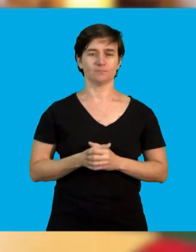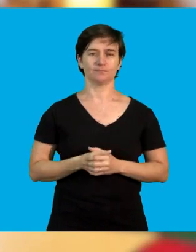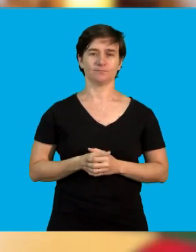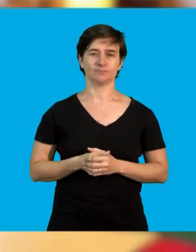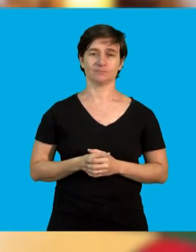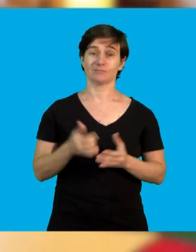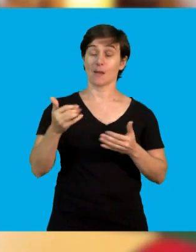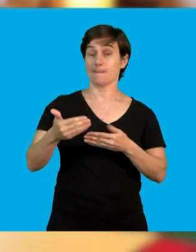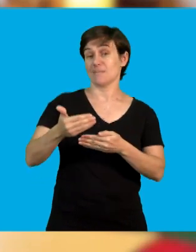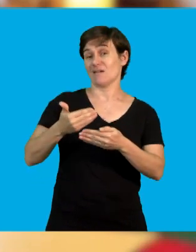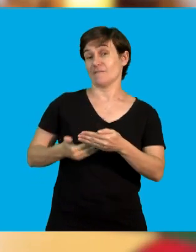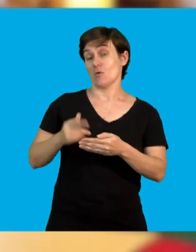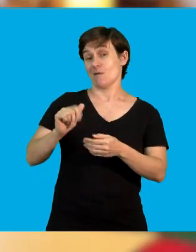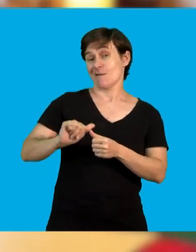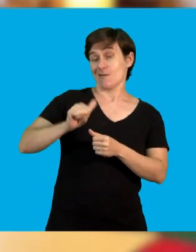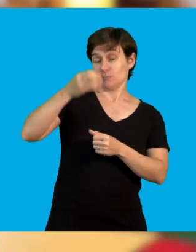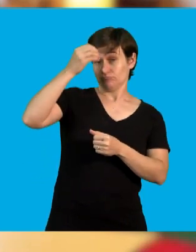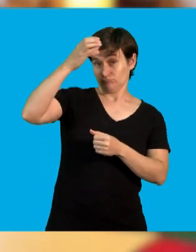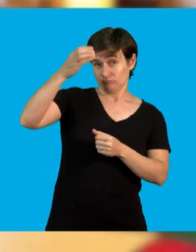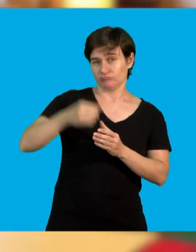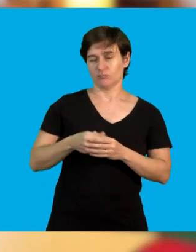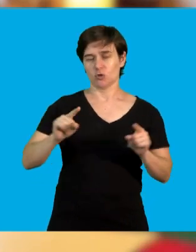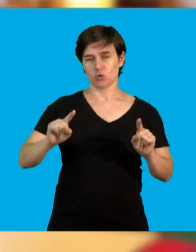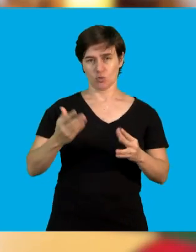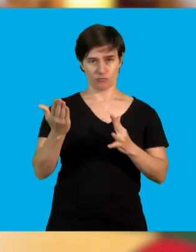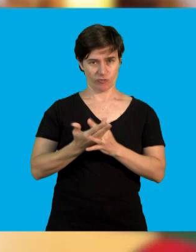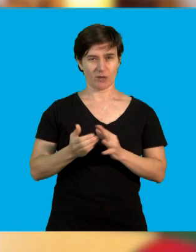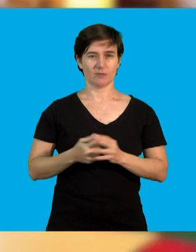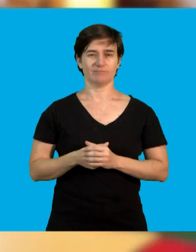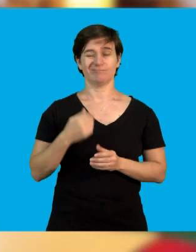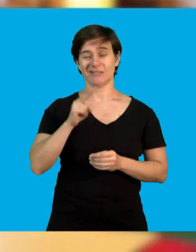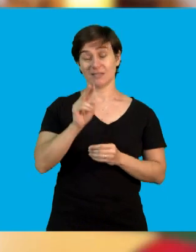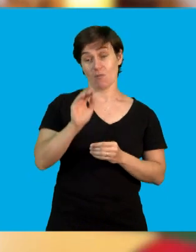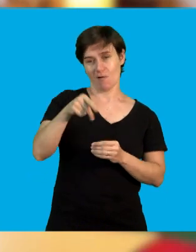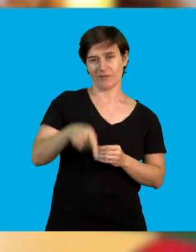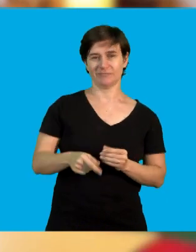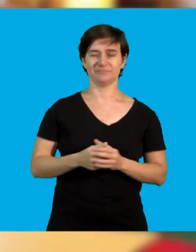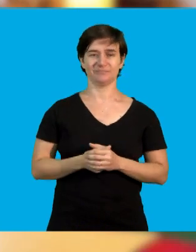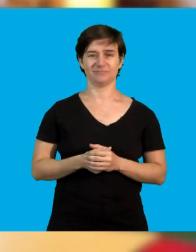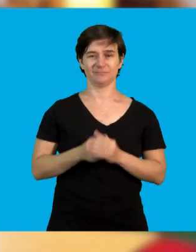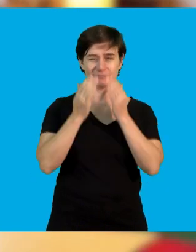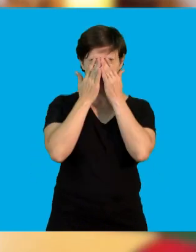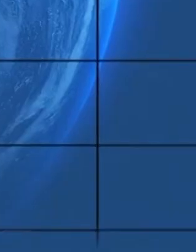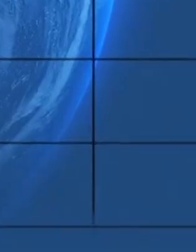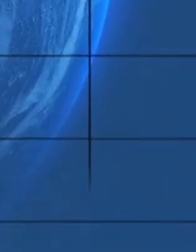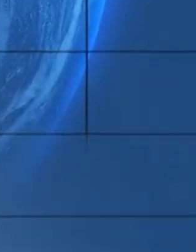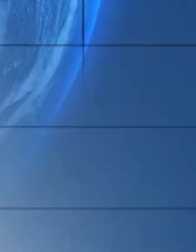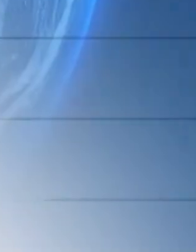path. So now, before going to our next concept, we're just going to go for a short break and I will see you just after this.